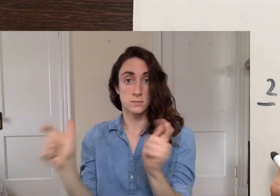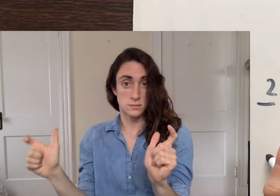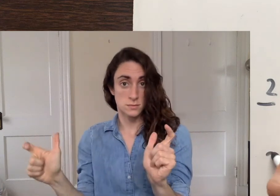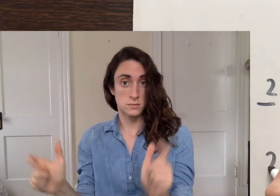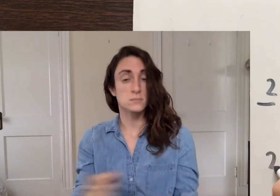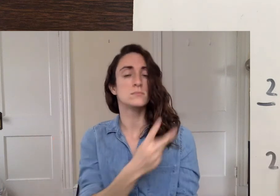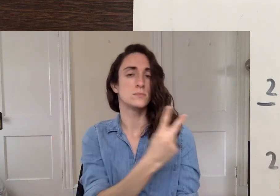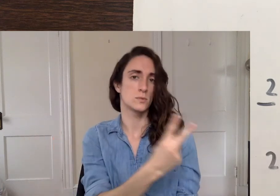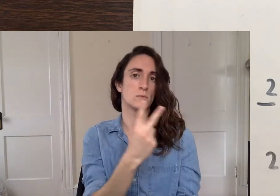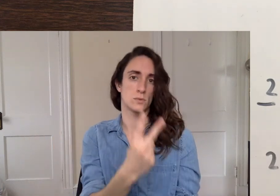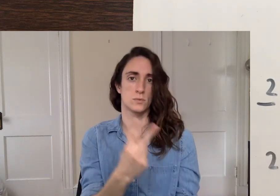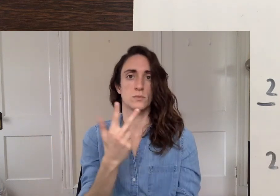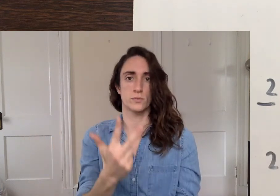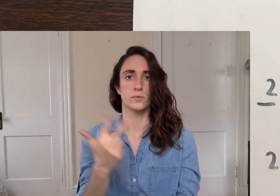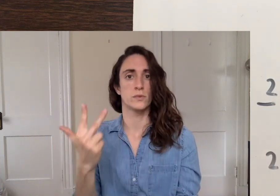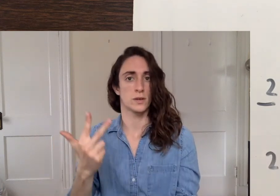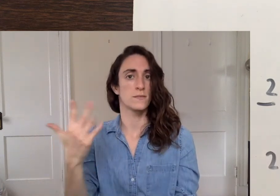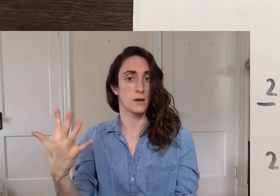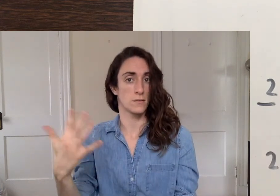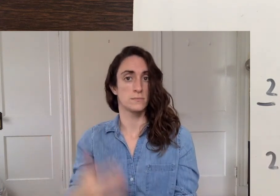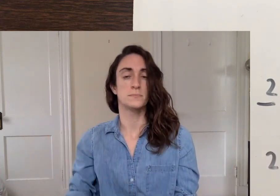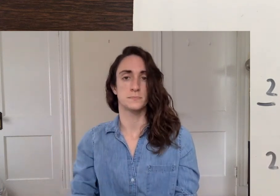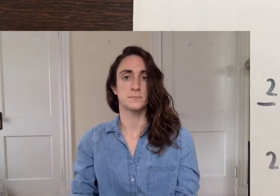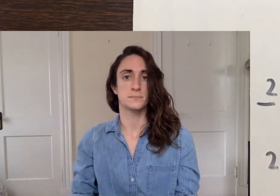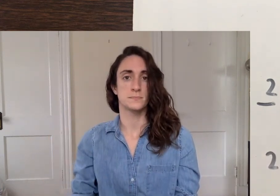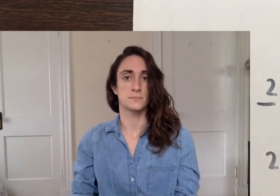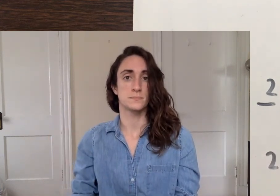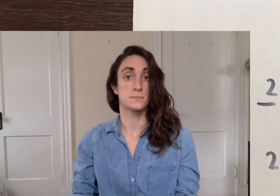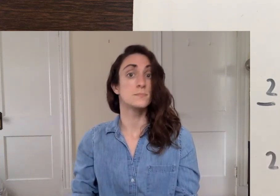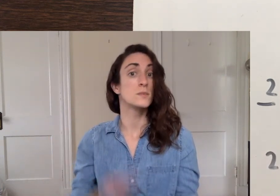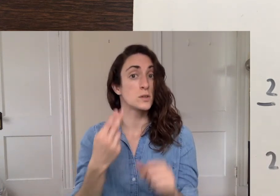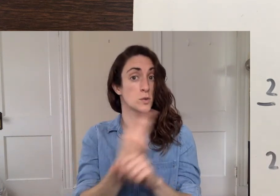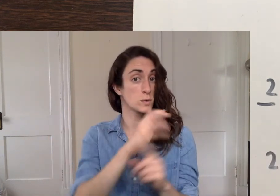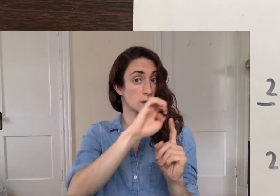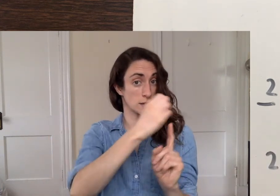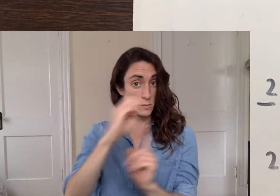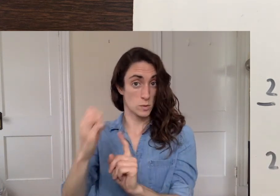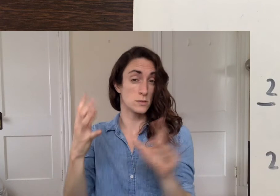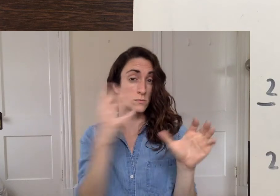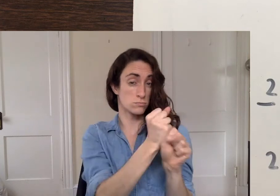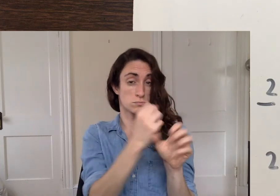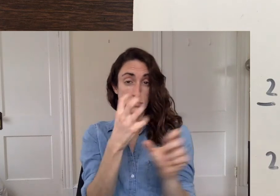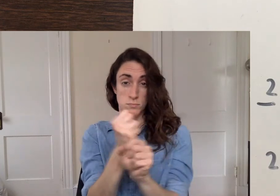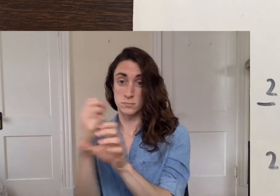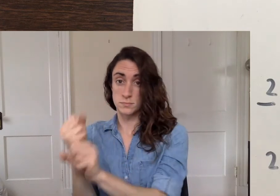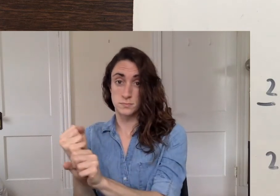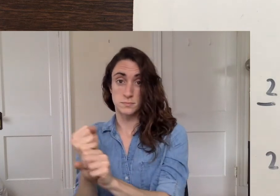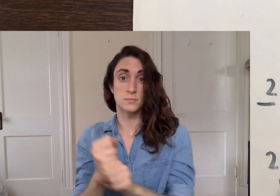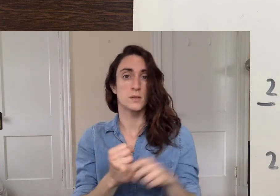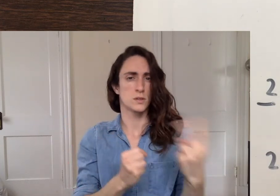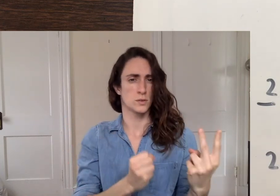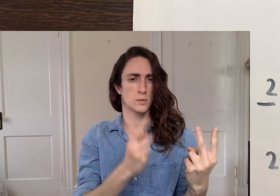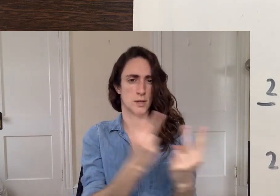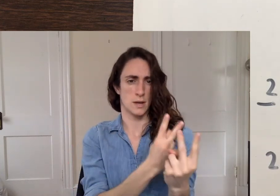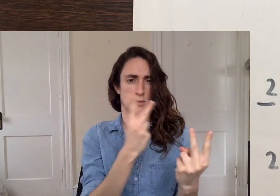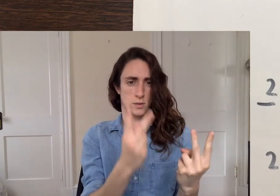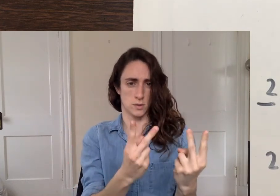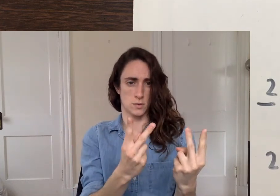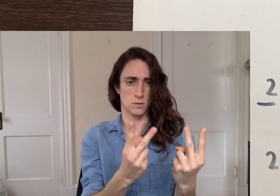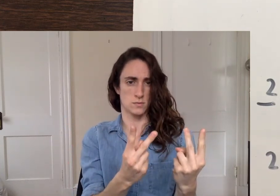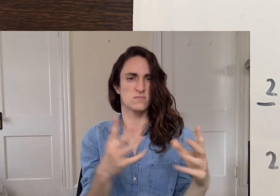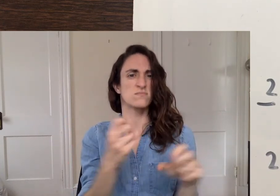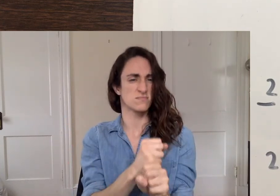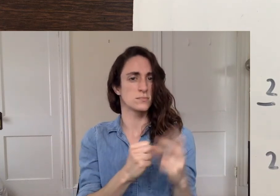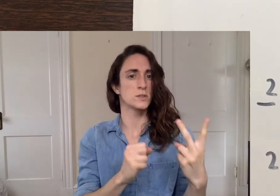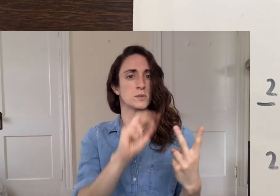we have 2, 5, 3, 2, and 3. If we put those in order from least to greatest, it's 2, 2, 3, 3, and 5. Since this is